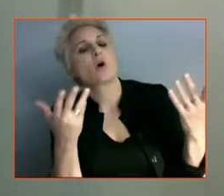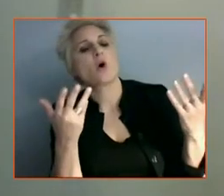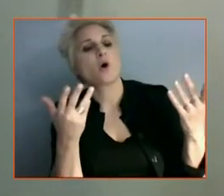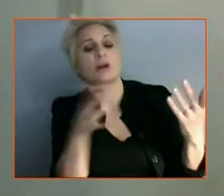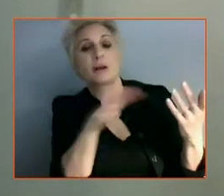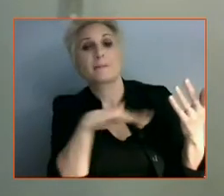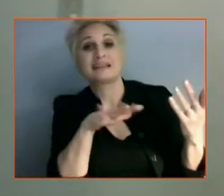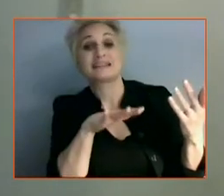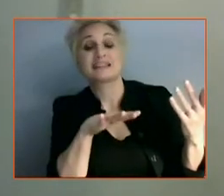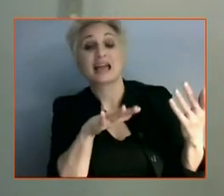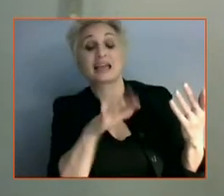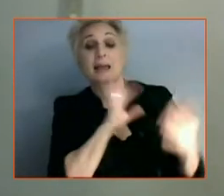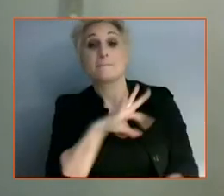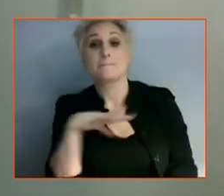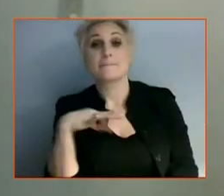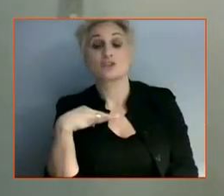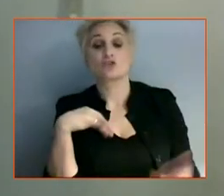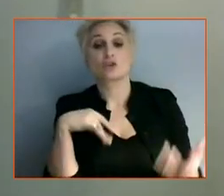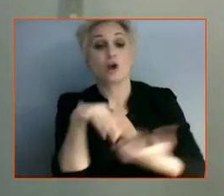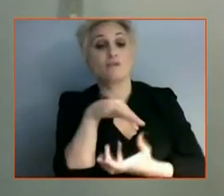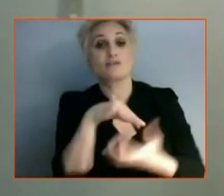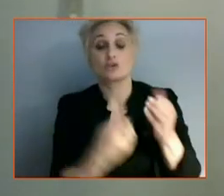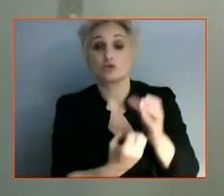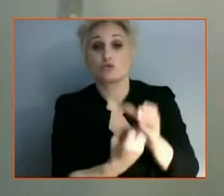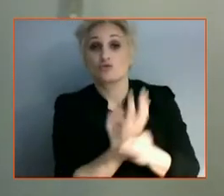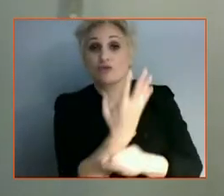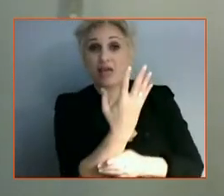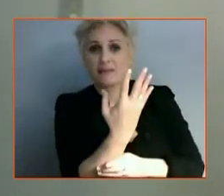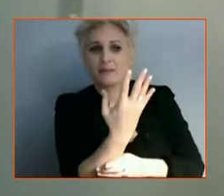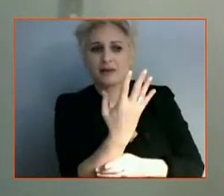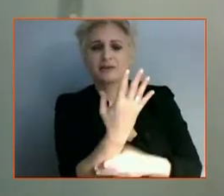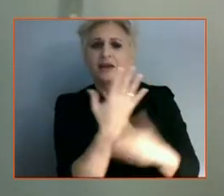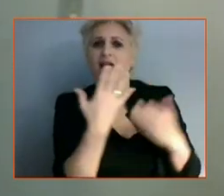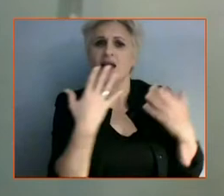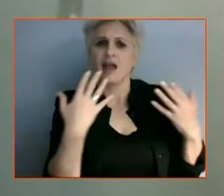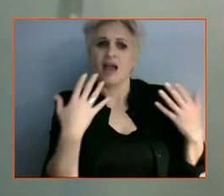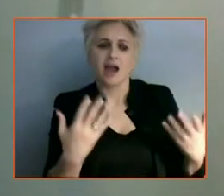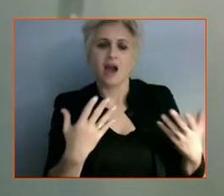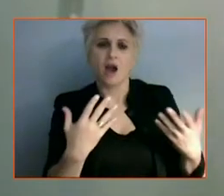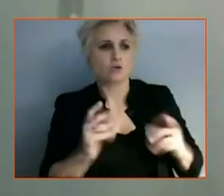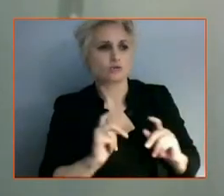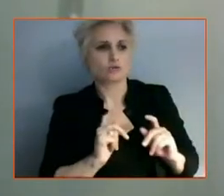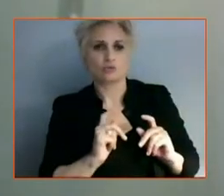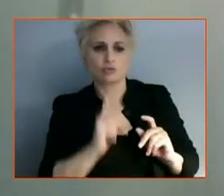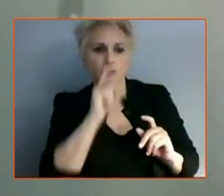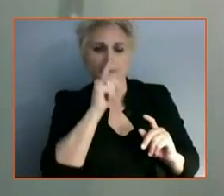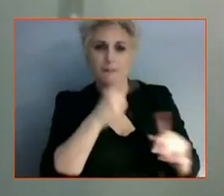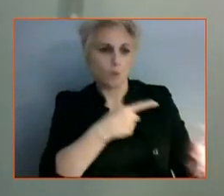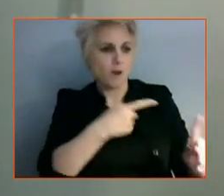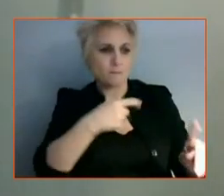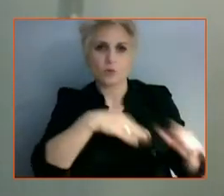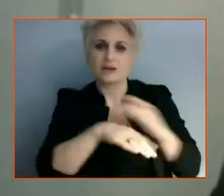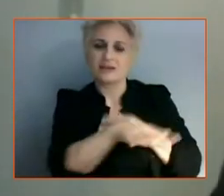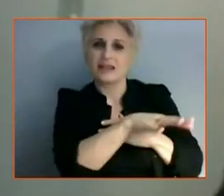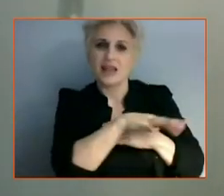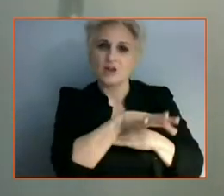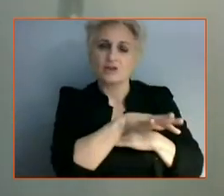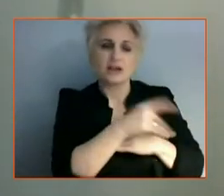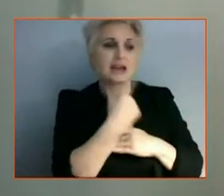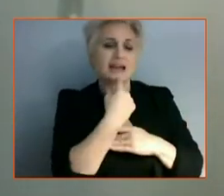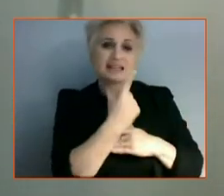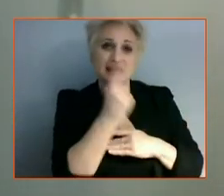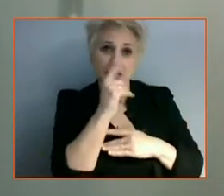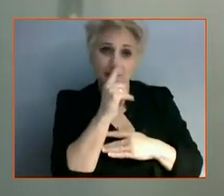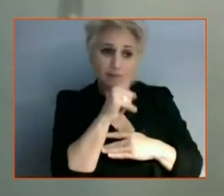on working with people to get into and reinstating things like PACE. So actually letting our people know that they can have